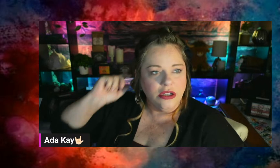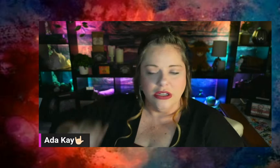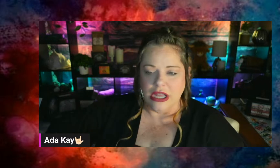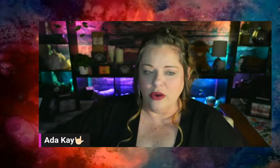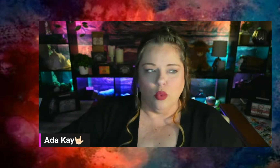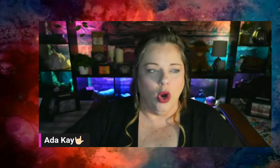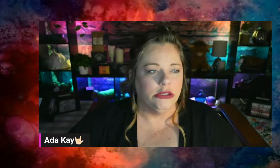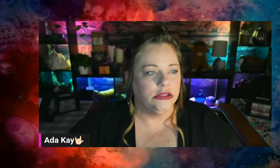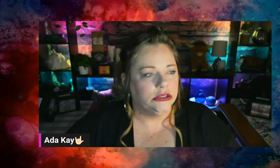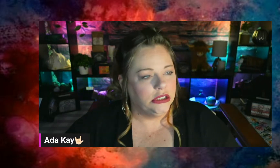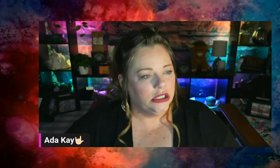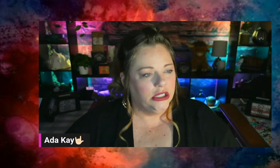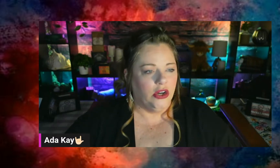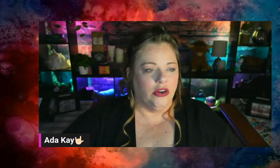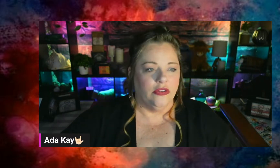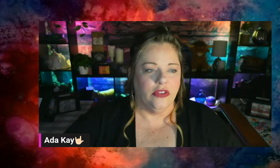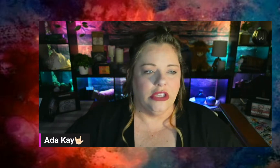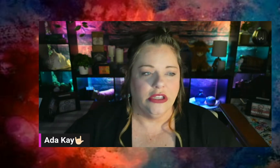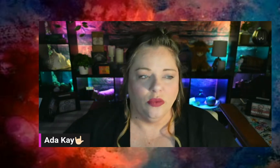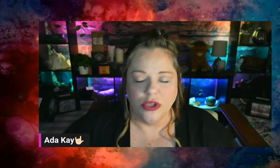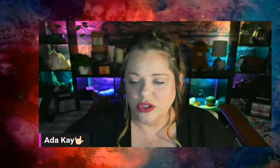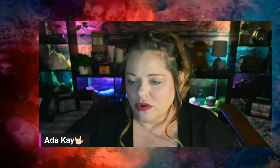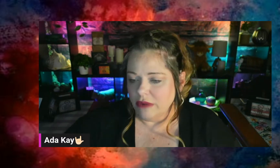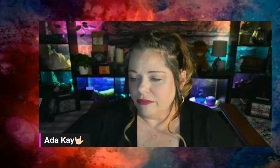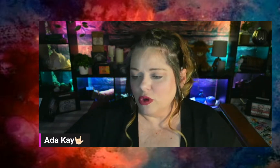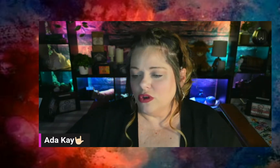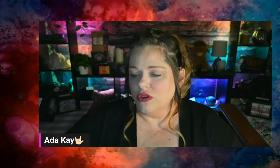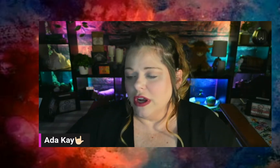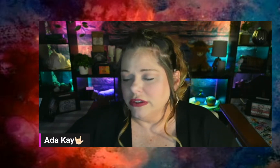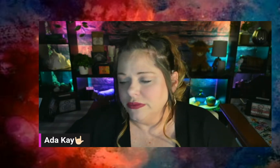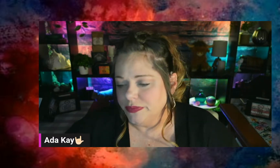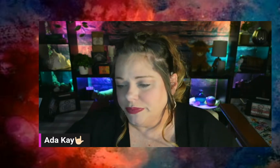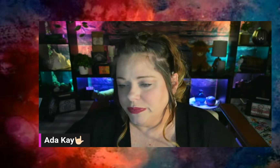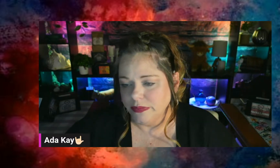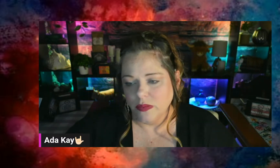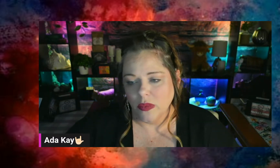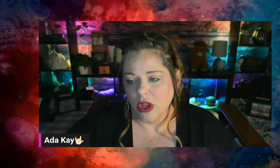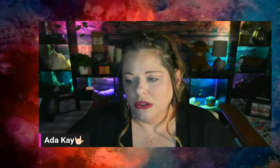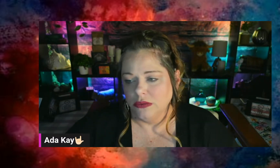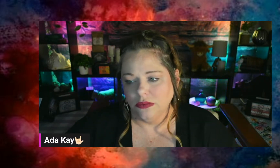watching day one of the witchcraft murder trial,